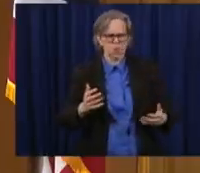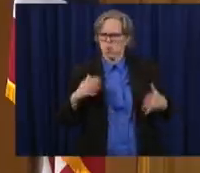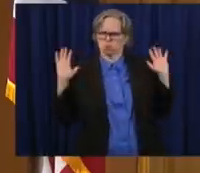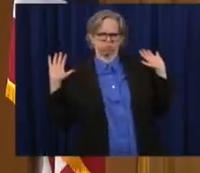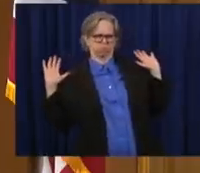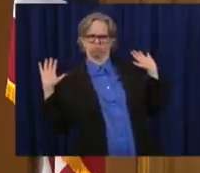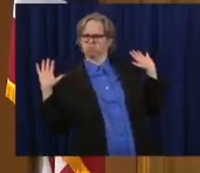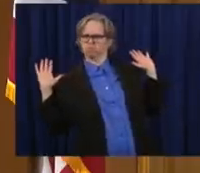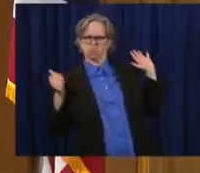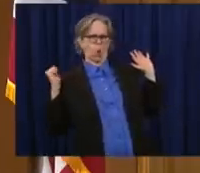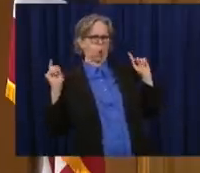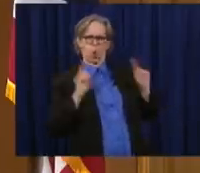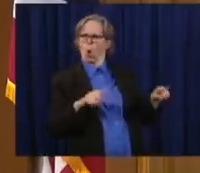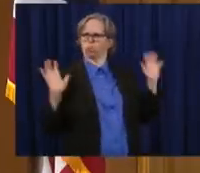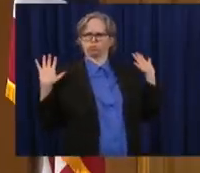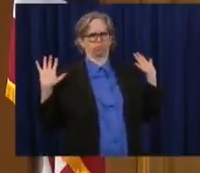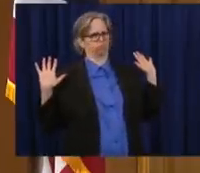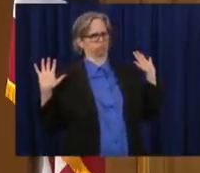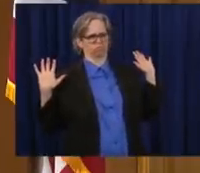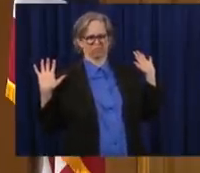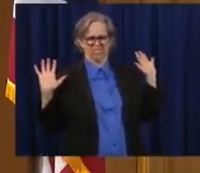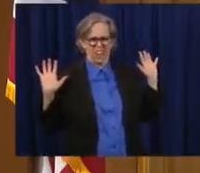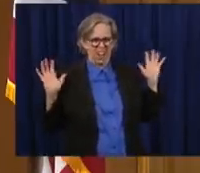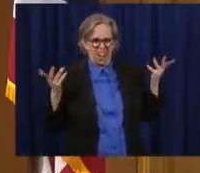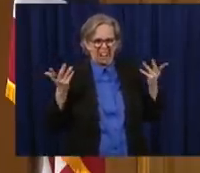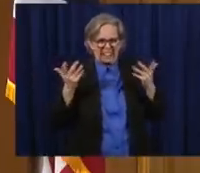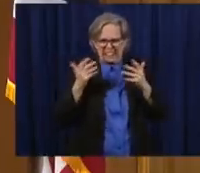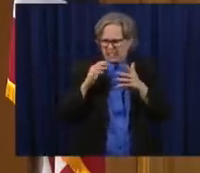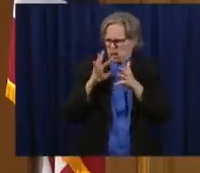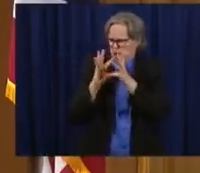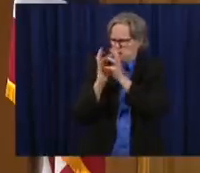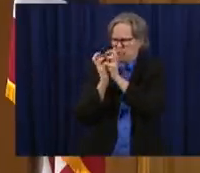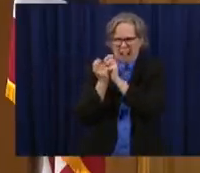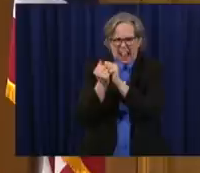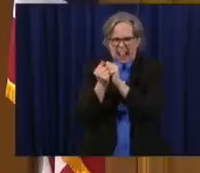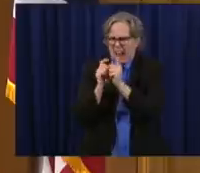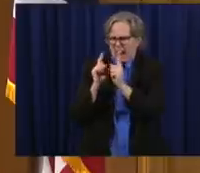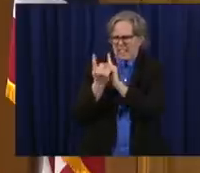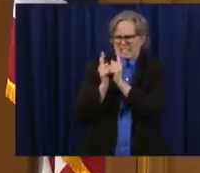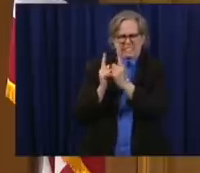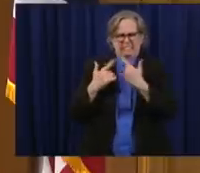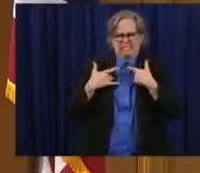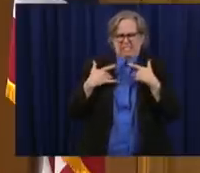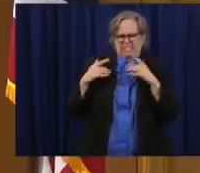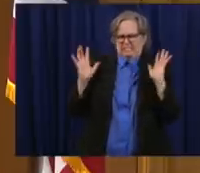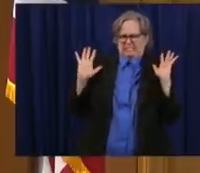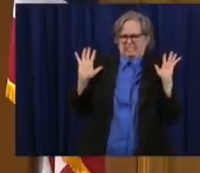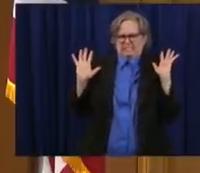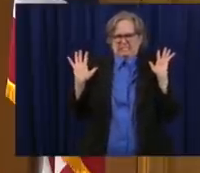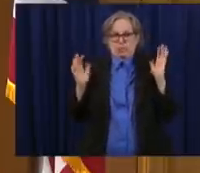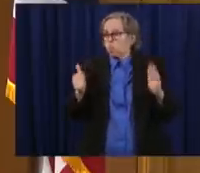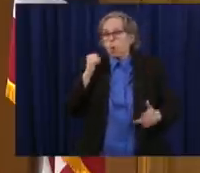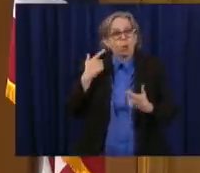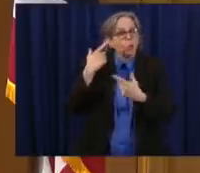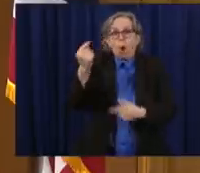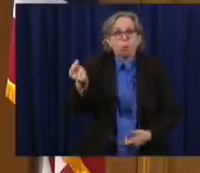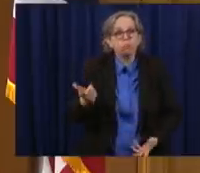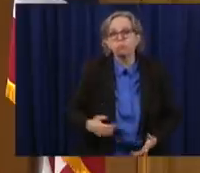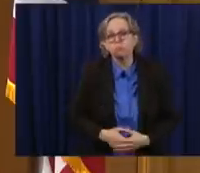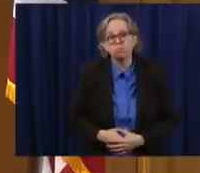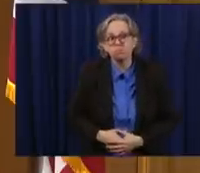in so much that you're going to be rubbing up against others. So a lot of this is just common